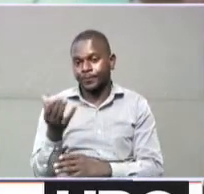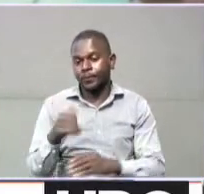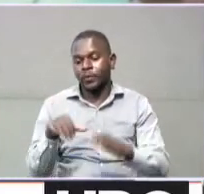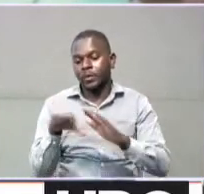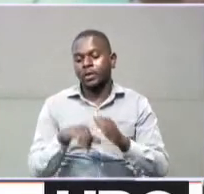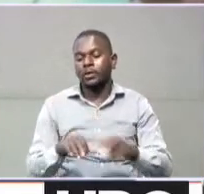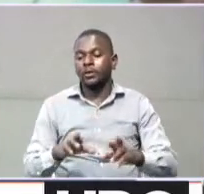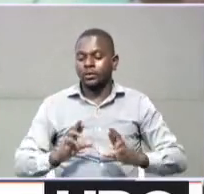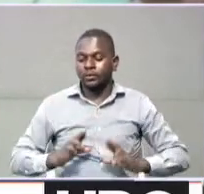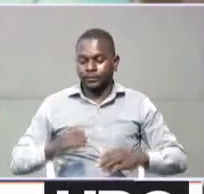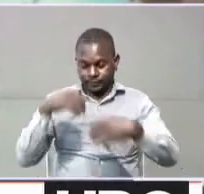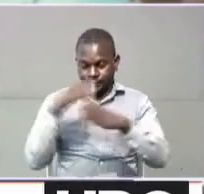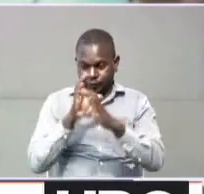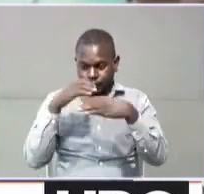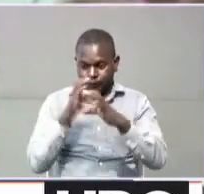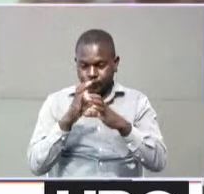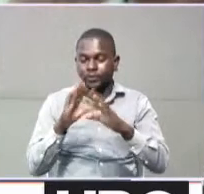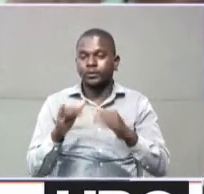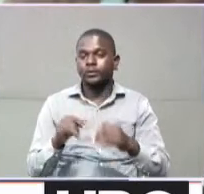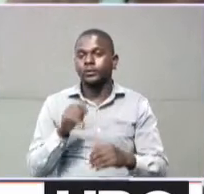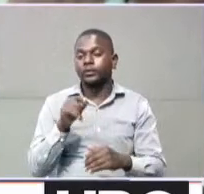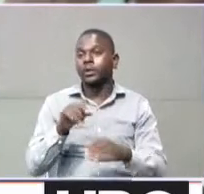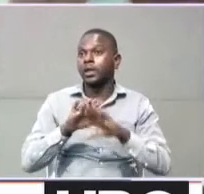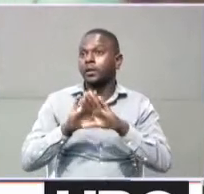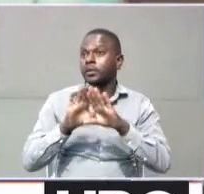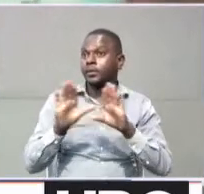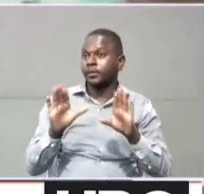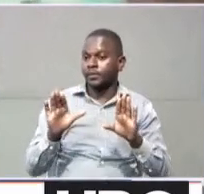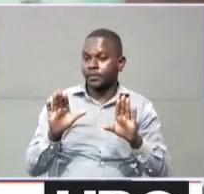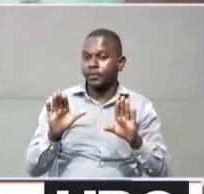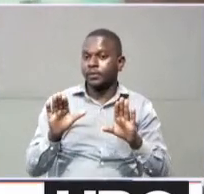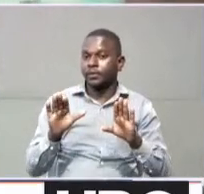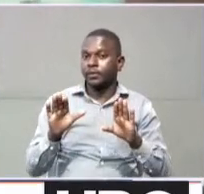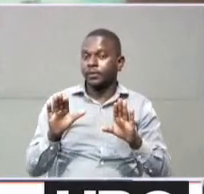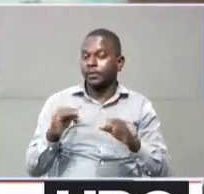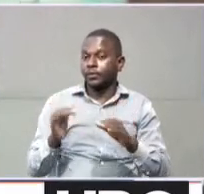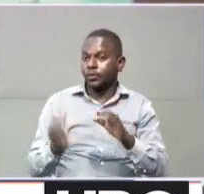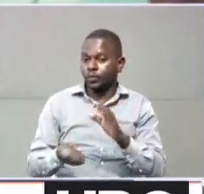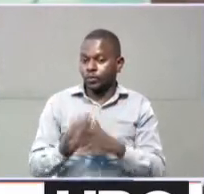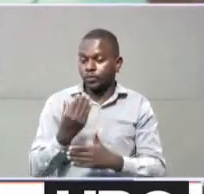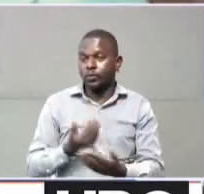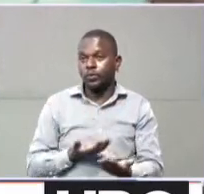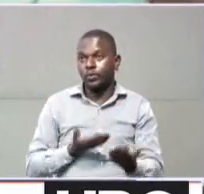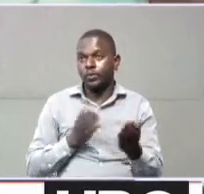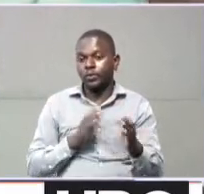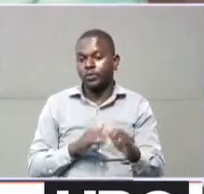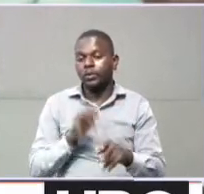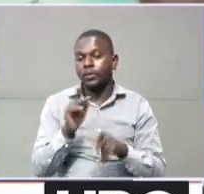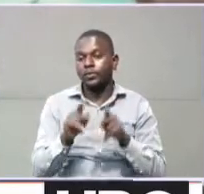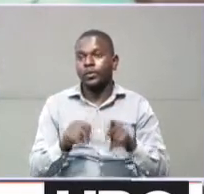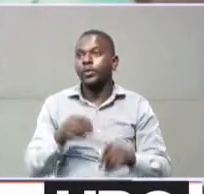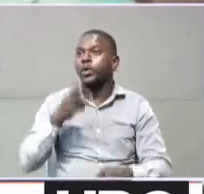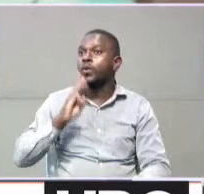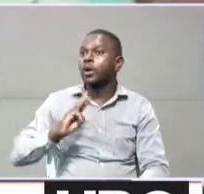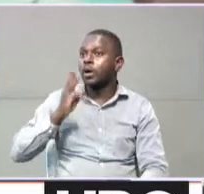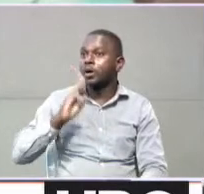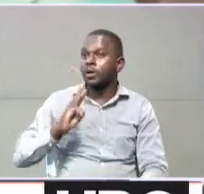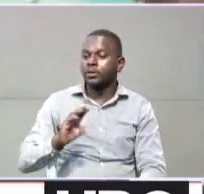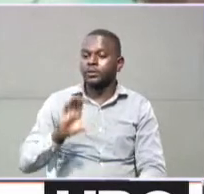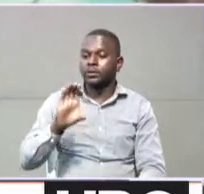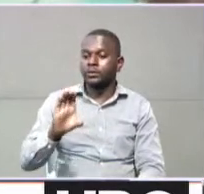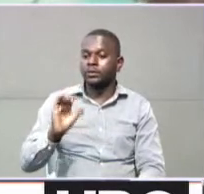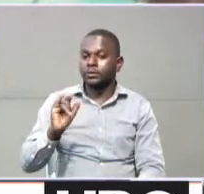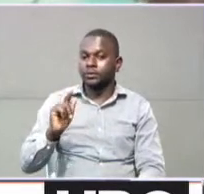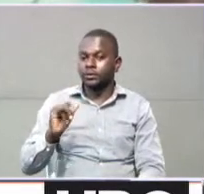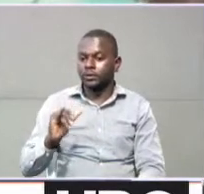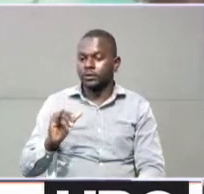the results of the laboratory it is clear that the likelihood the likelihood of cause of death for the people who consume the city of city